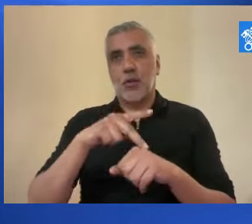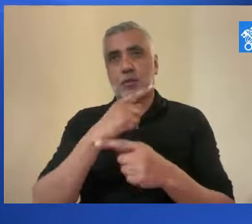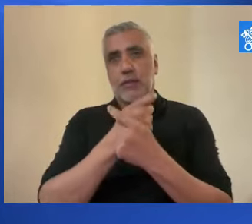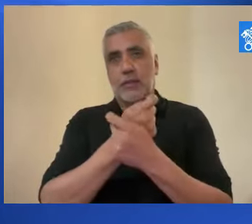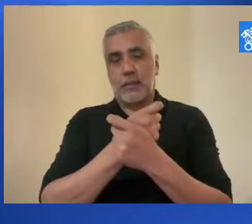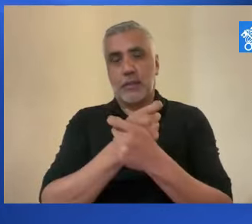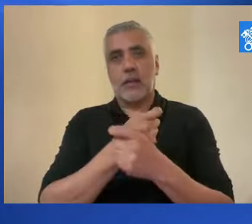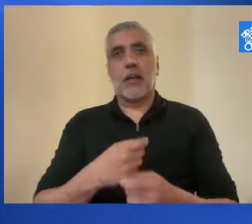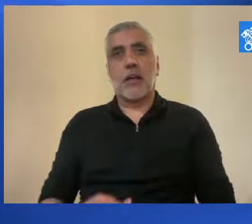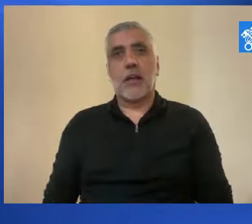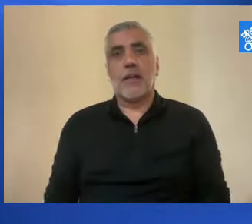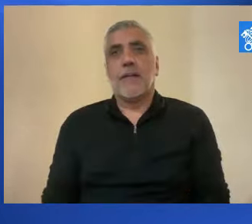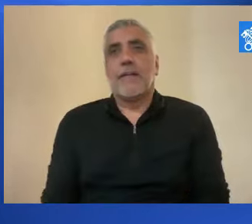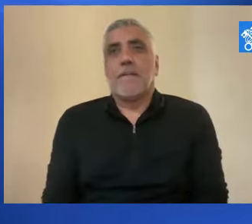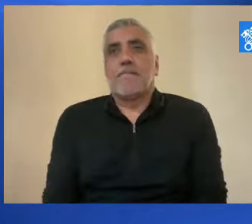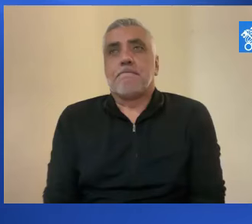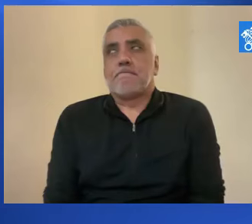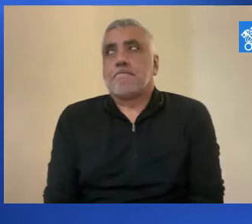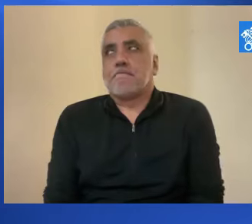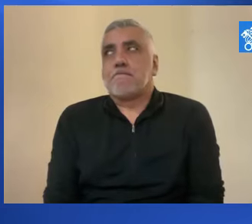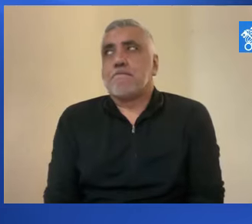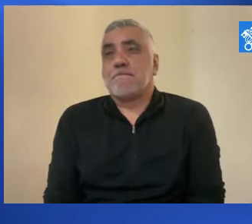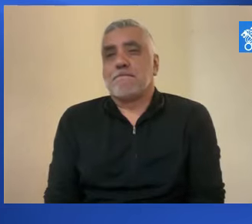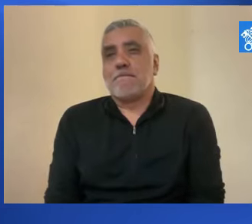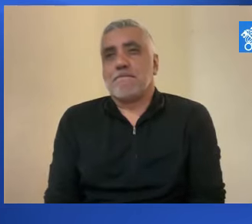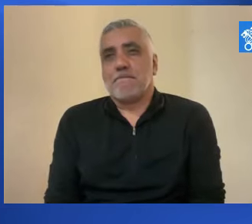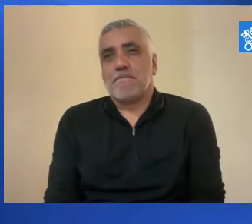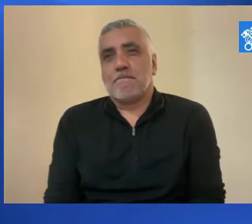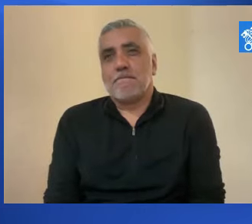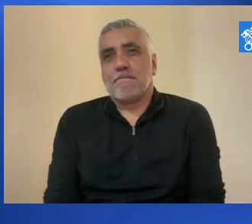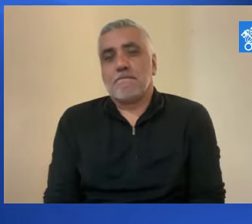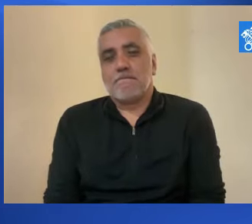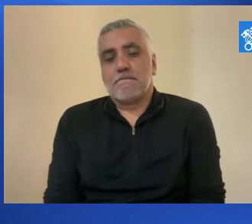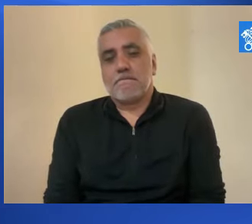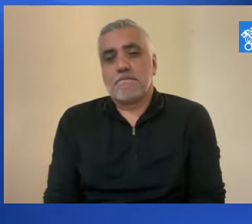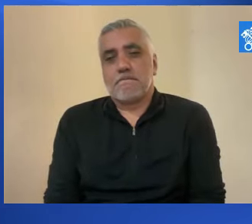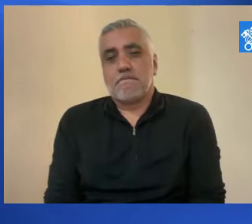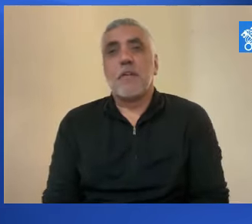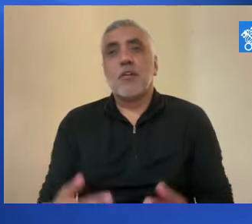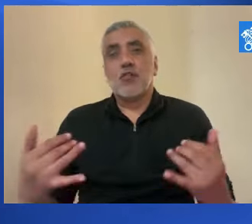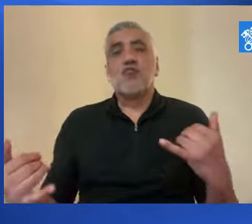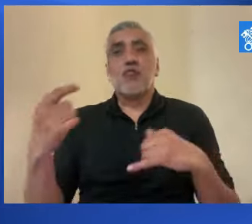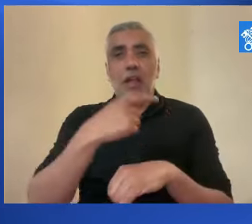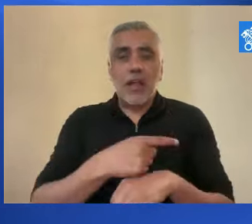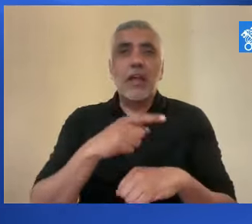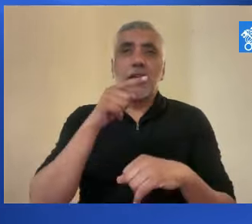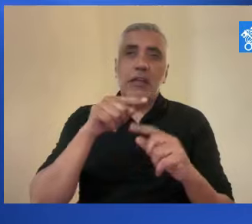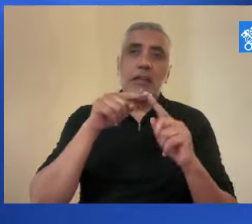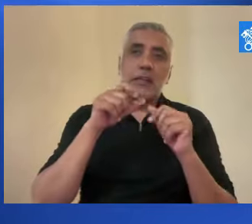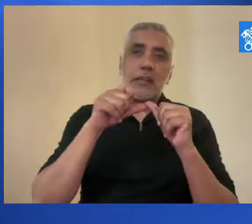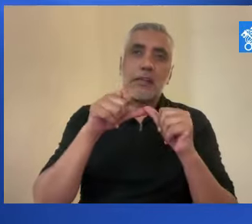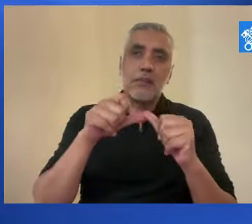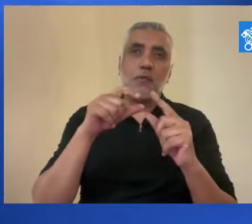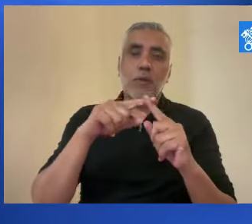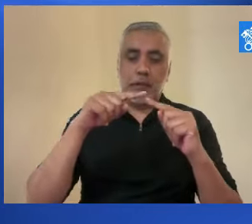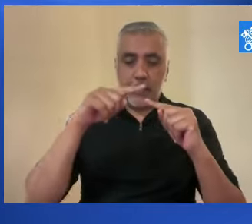shortly and will be getting started. I said that today Pope Francis is continuing with his cycle of catechesis on the vices and the virtues. That's